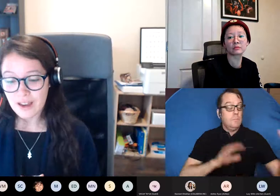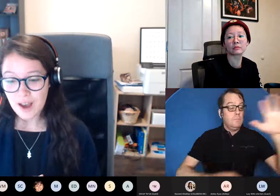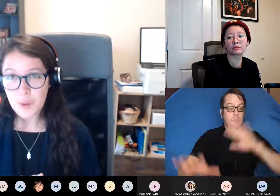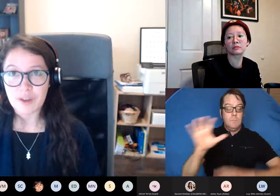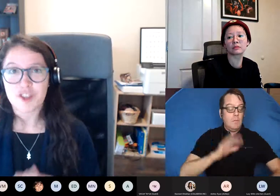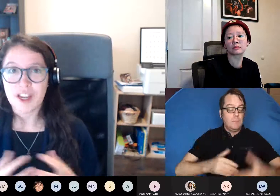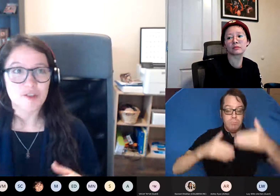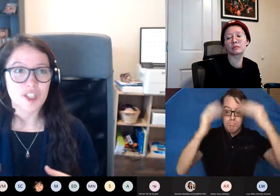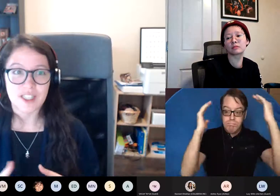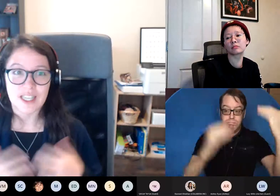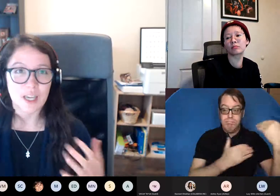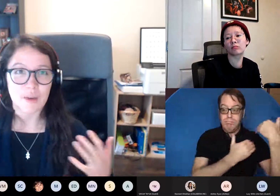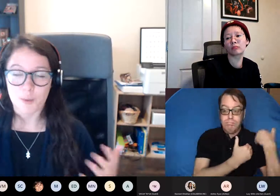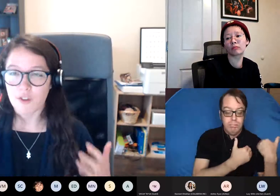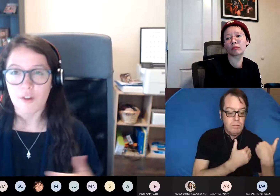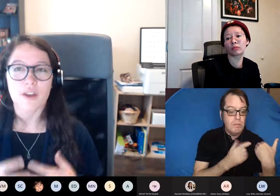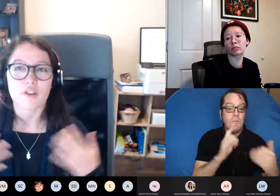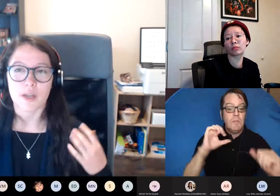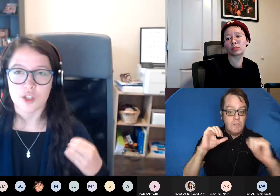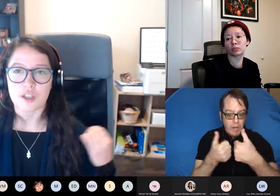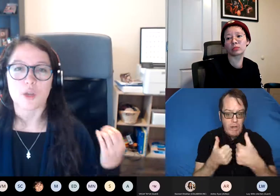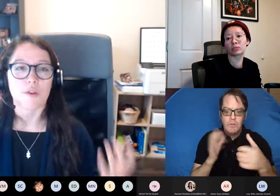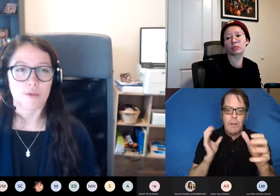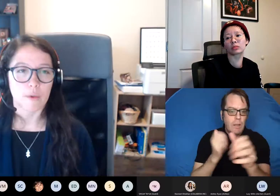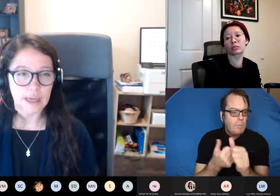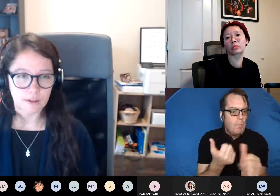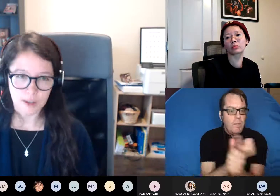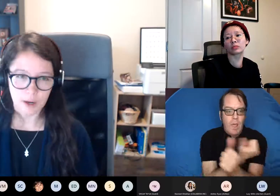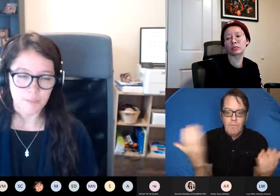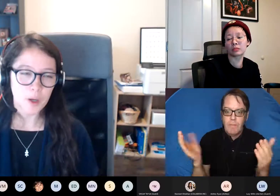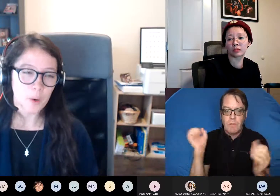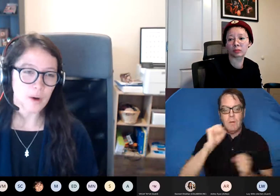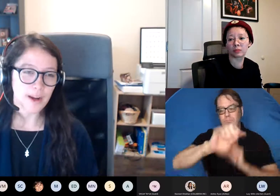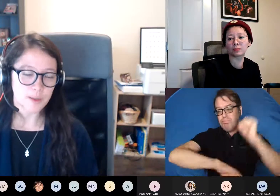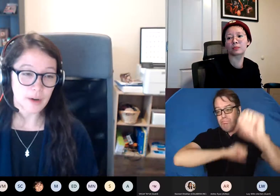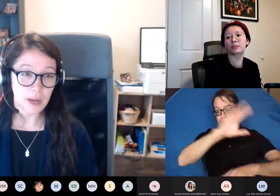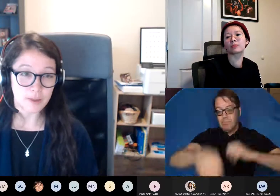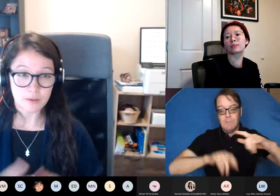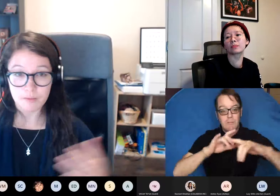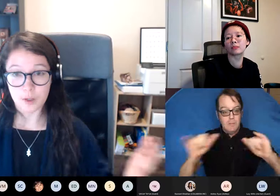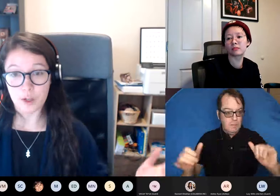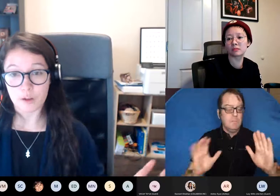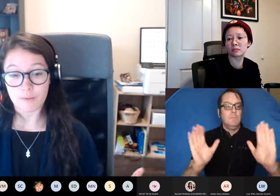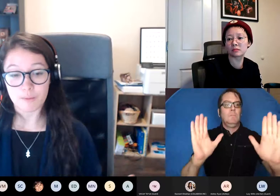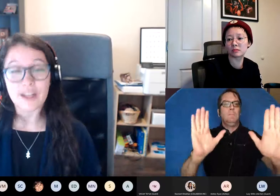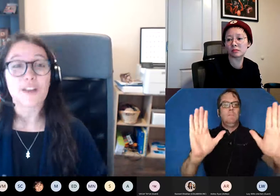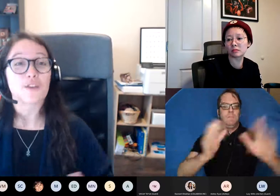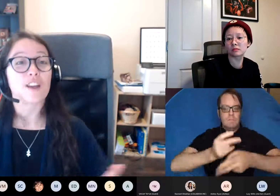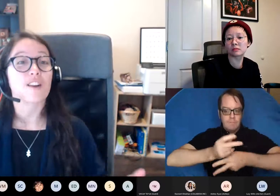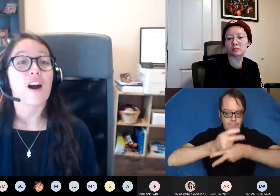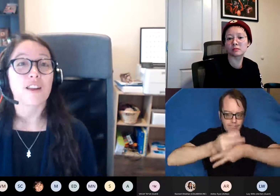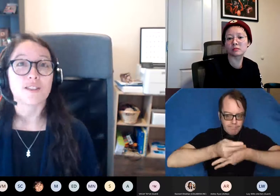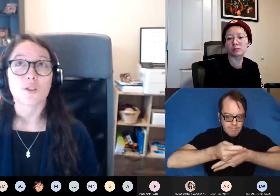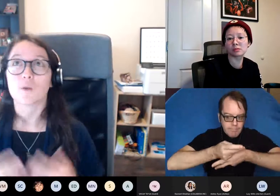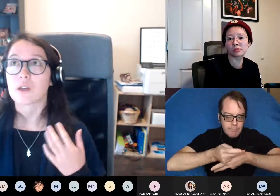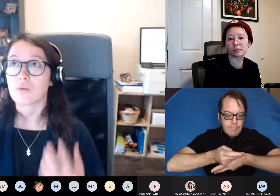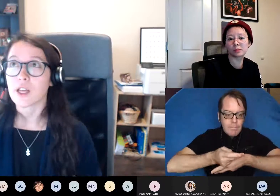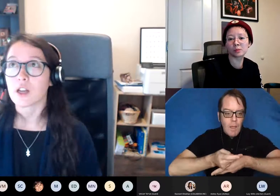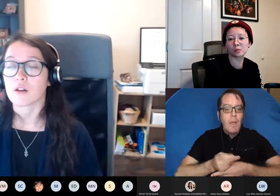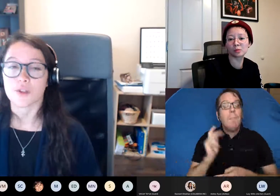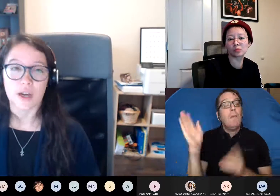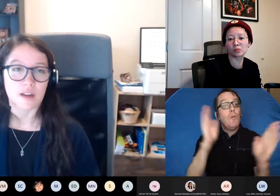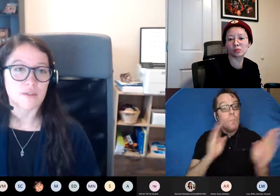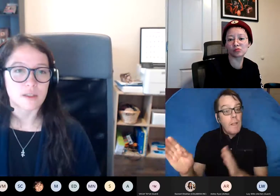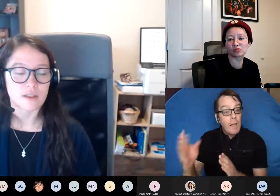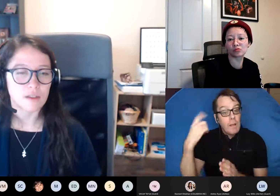can be really challenging just to keep up with all the information that you are throwing out there. Whereas perhaps you're planning for hearing audiences who can